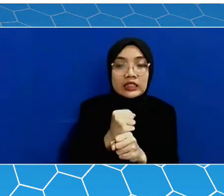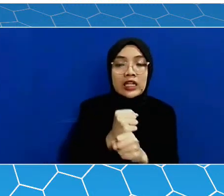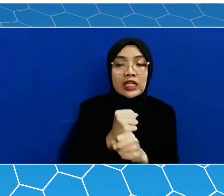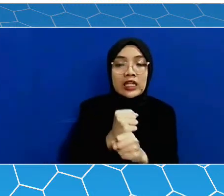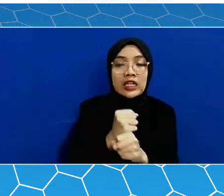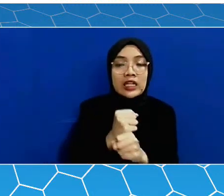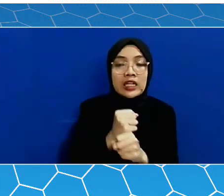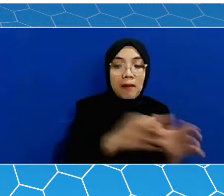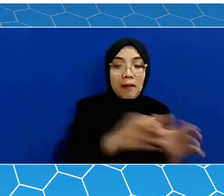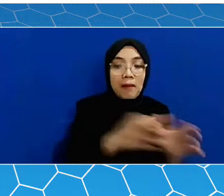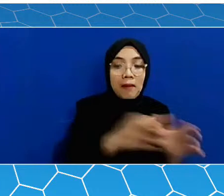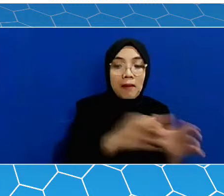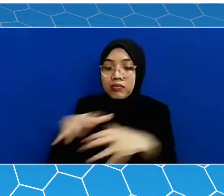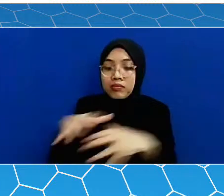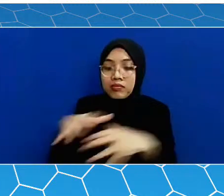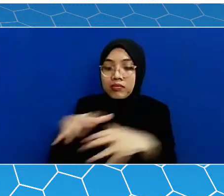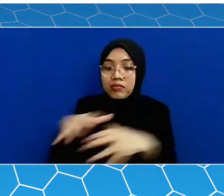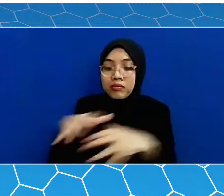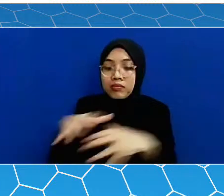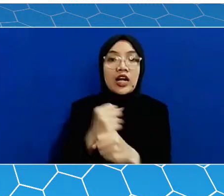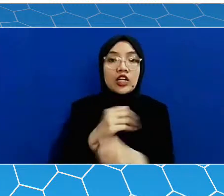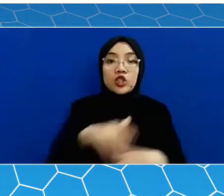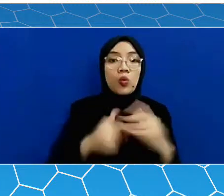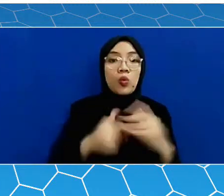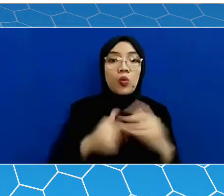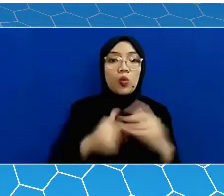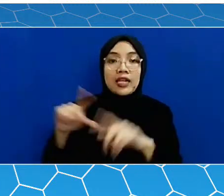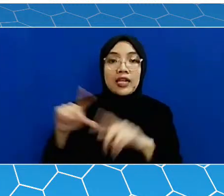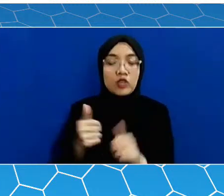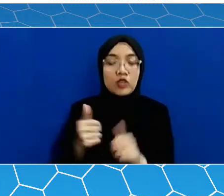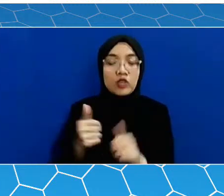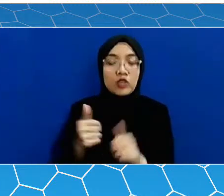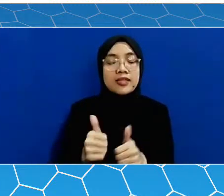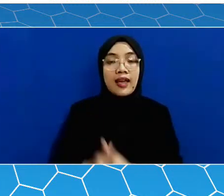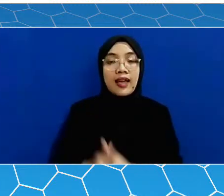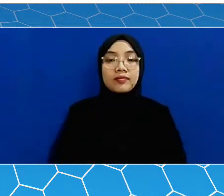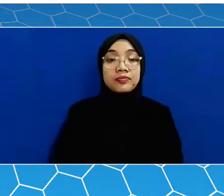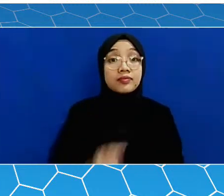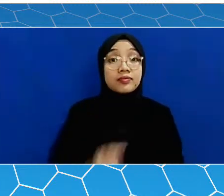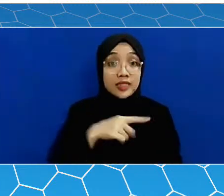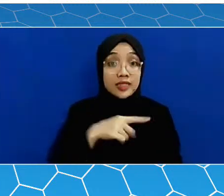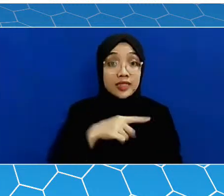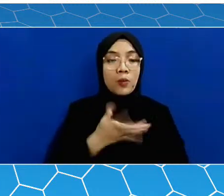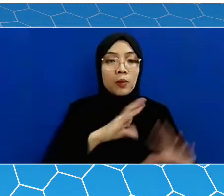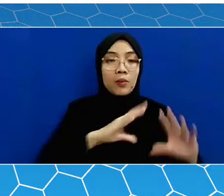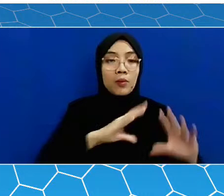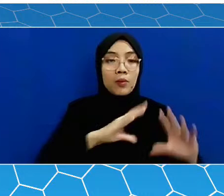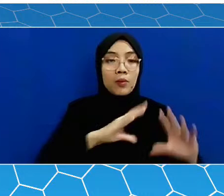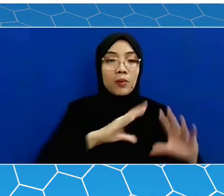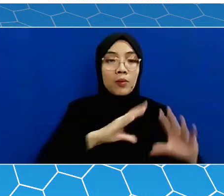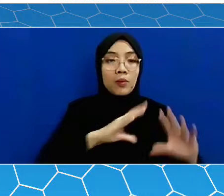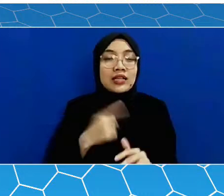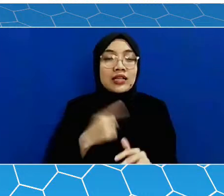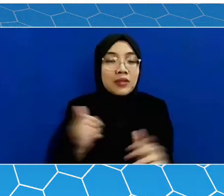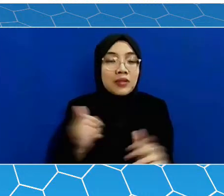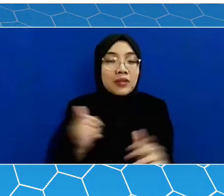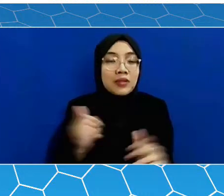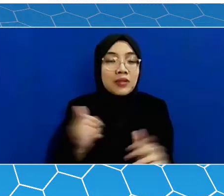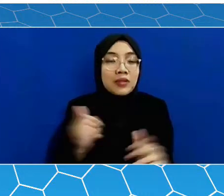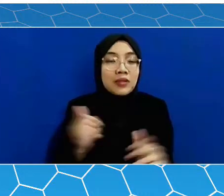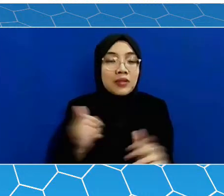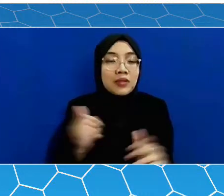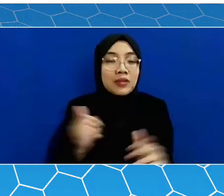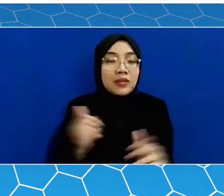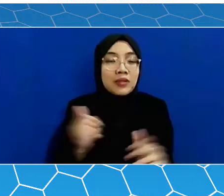So I'm going to talk through how empowering patients using a decentralized approach can ensure clinical trials can be conducted in the